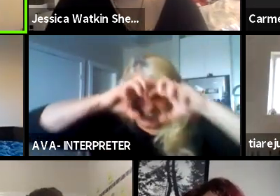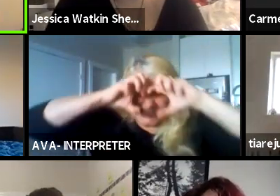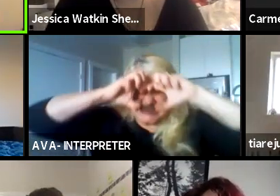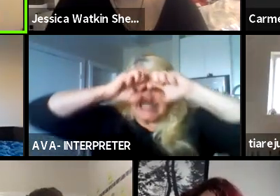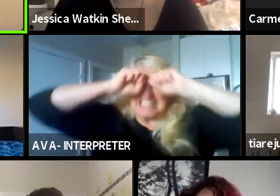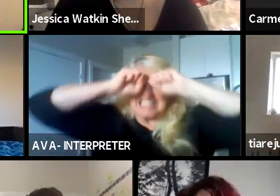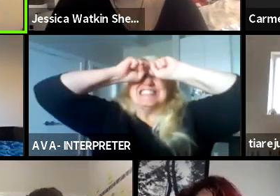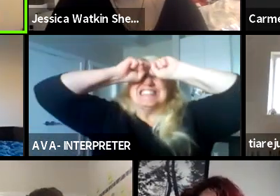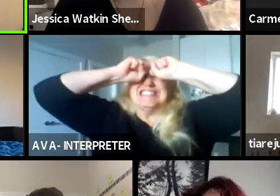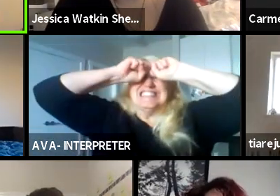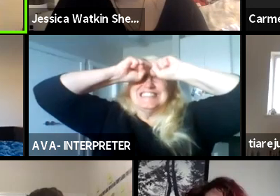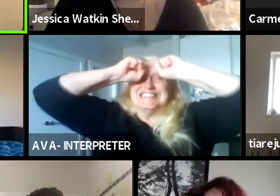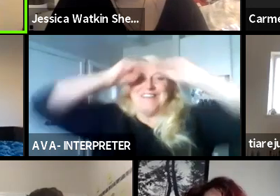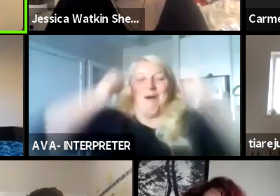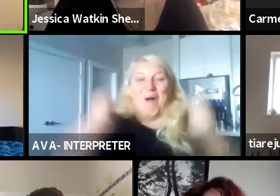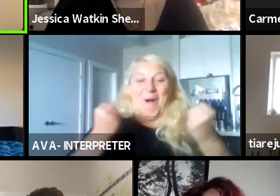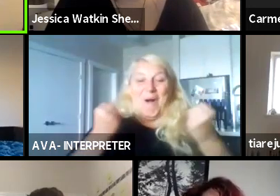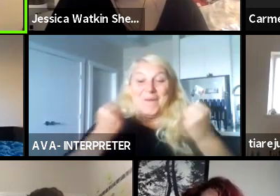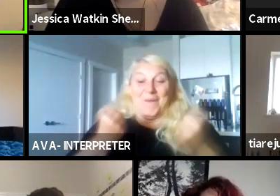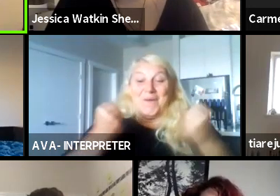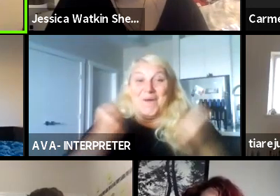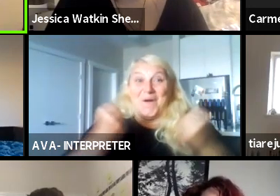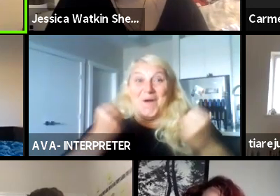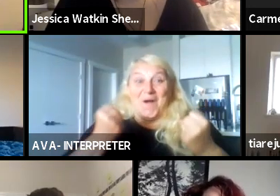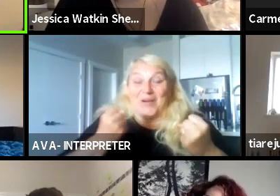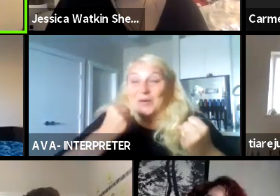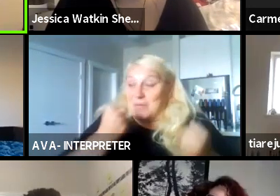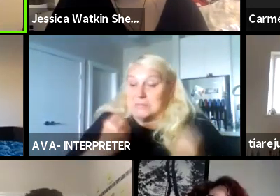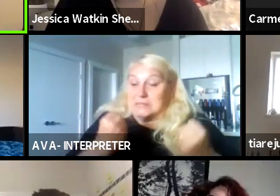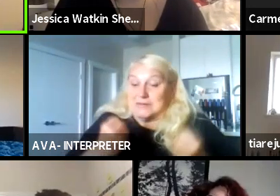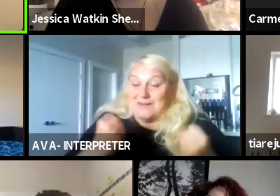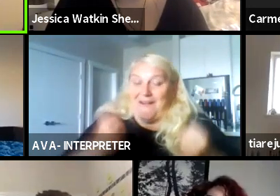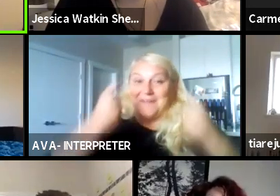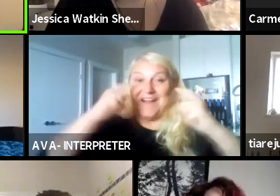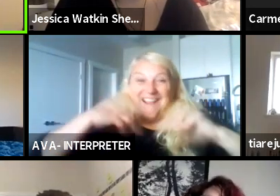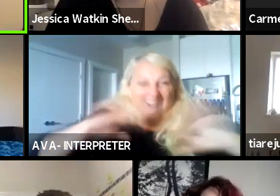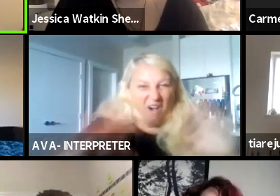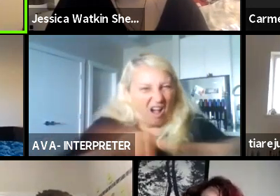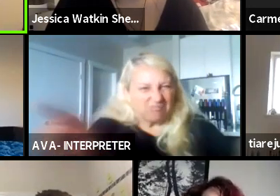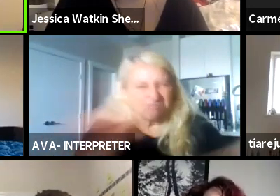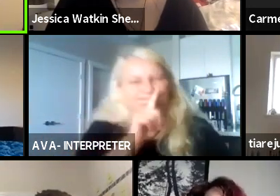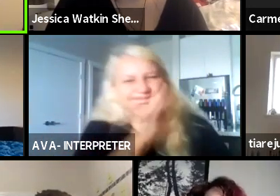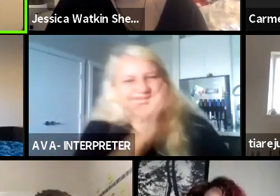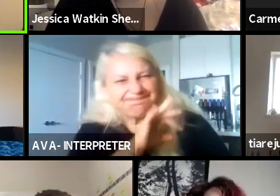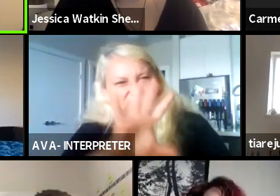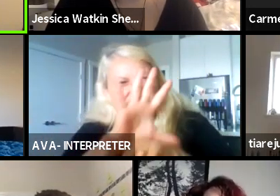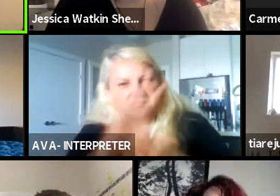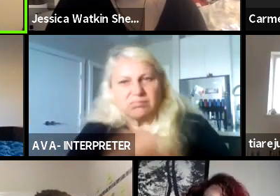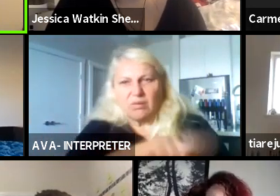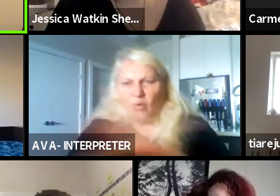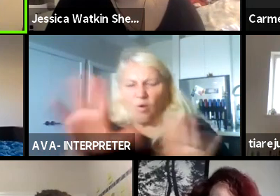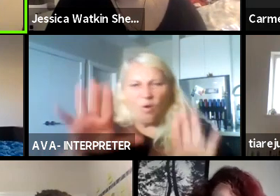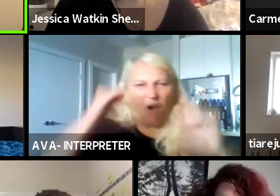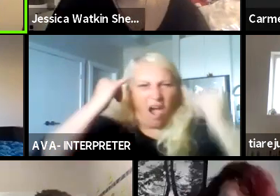fire! Thank you. That was beautiful. I love all of you human beings sharing your really smart, useful ideas right